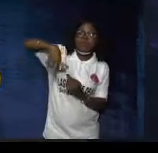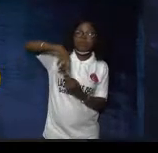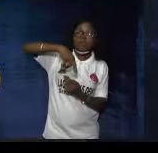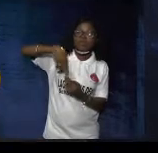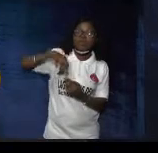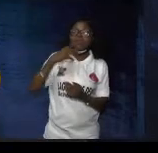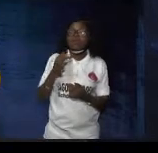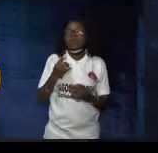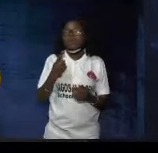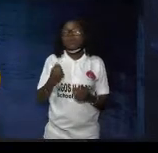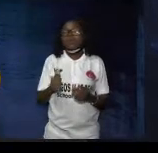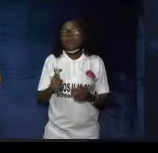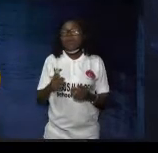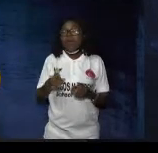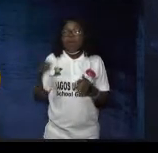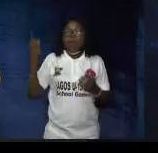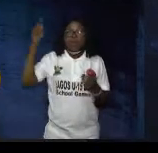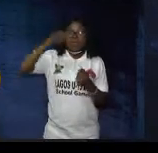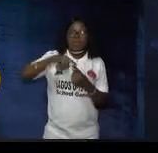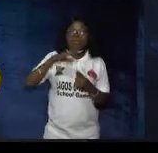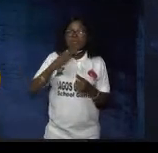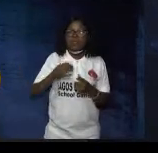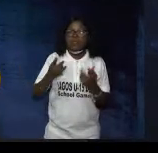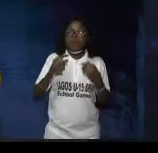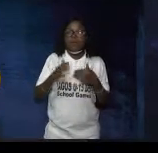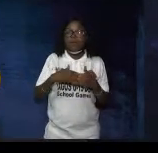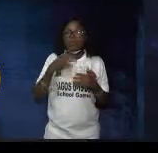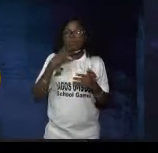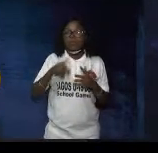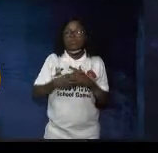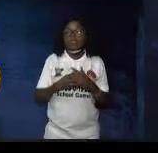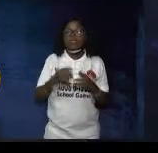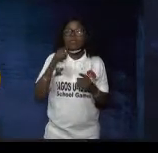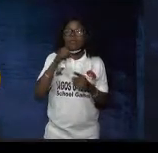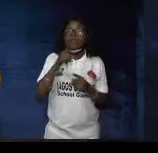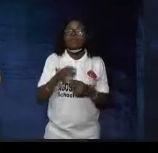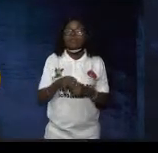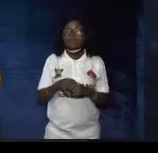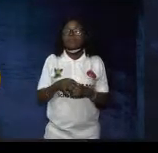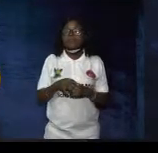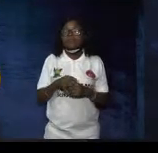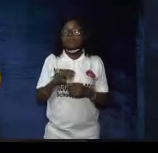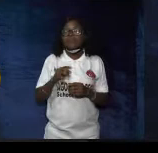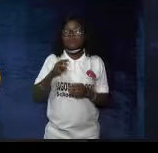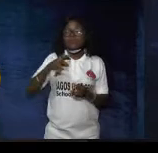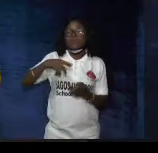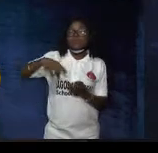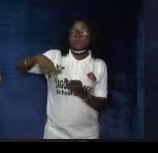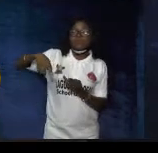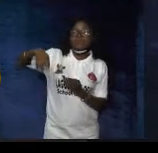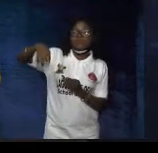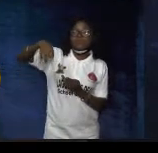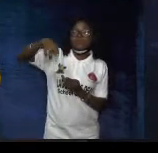degrees, it's not going to look like this again until it comes back to the starting point. Let's see.